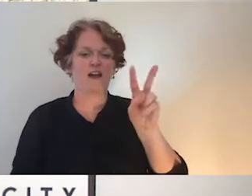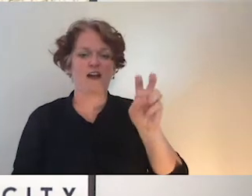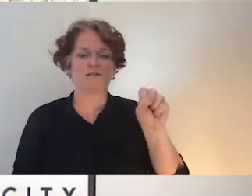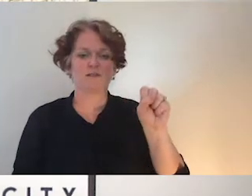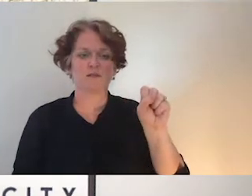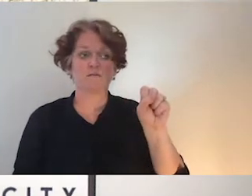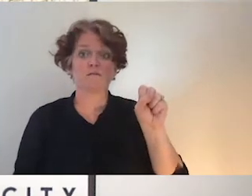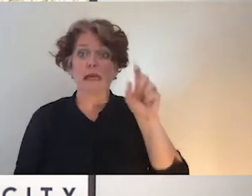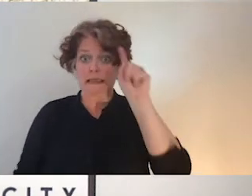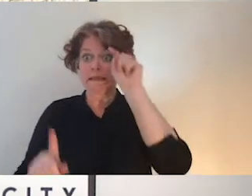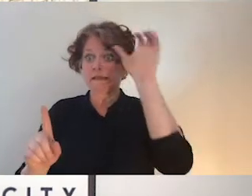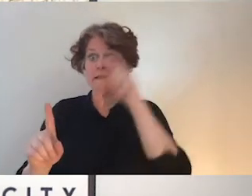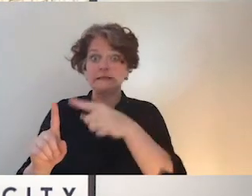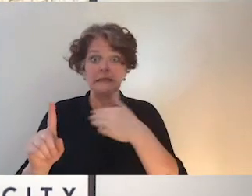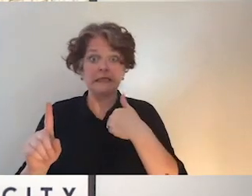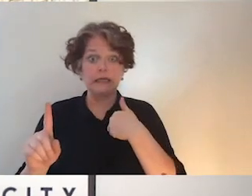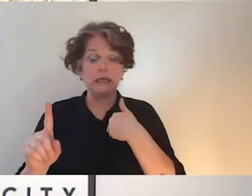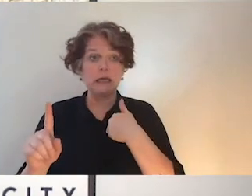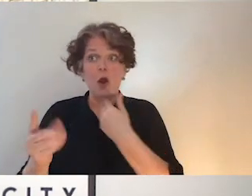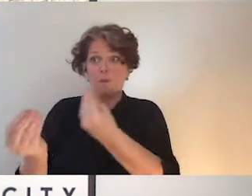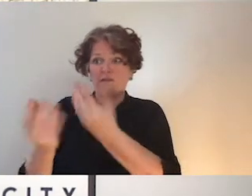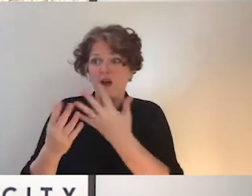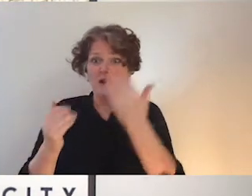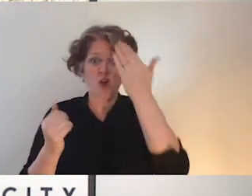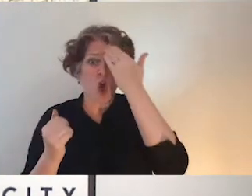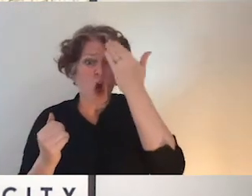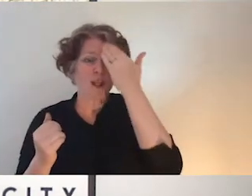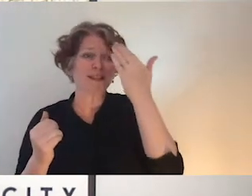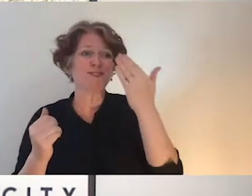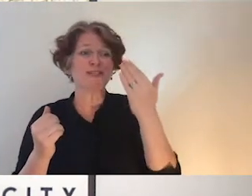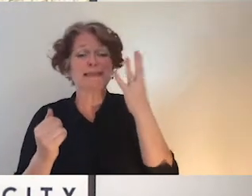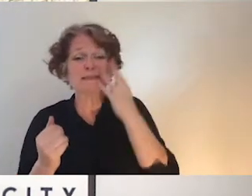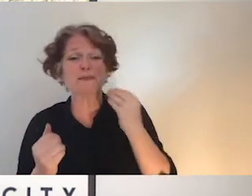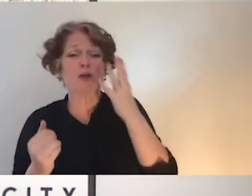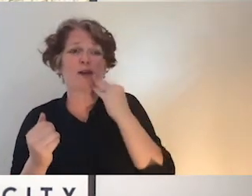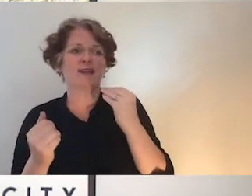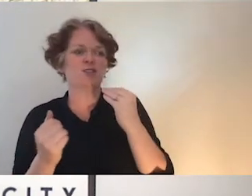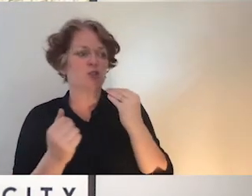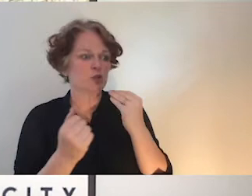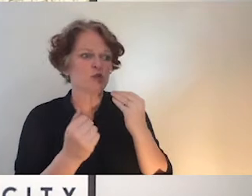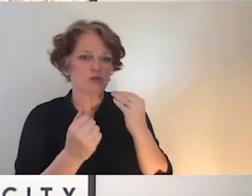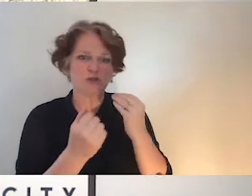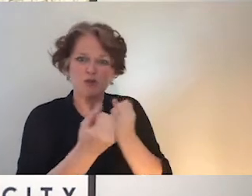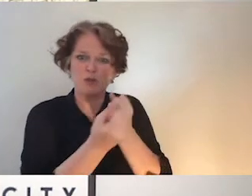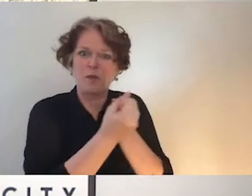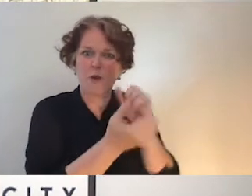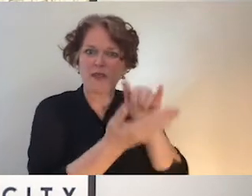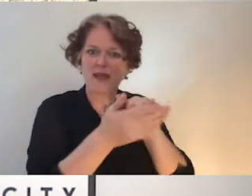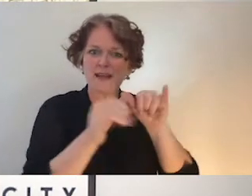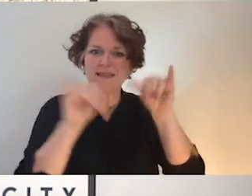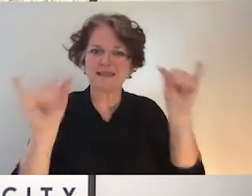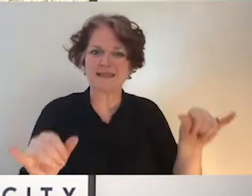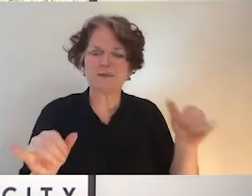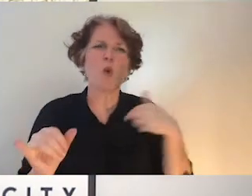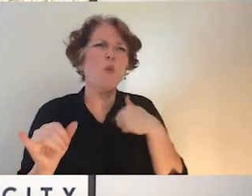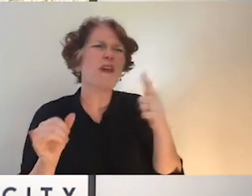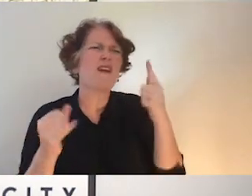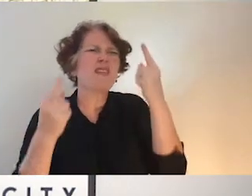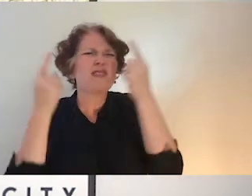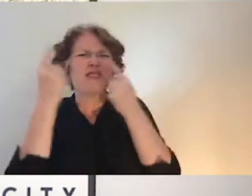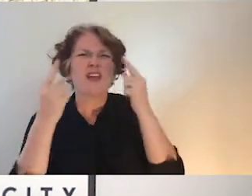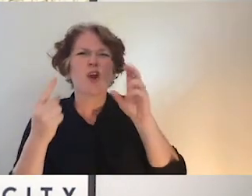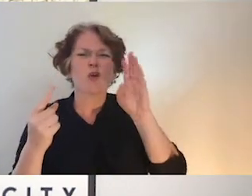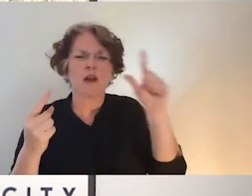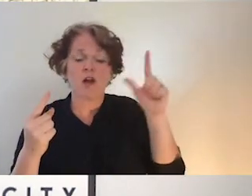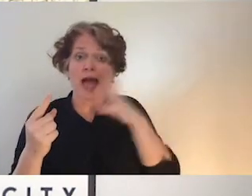has provided its graduates with the knowledge and experience to bring this system to life. We have sharpened our ability to think critically